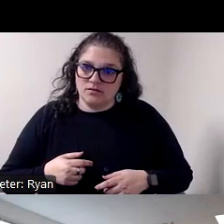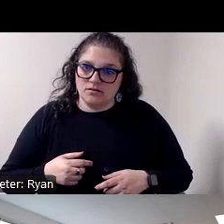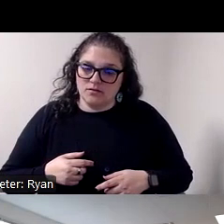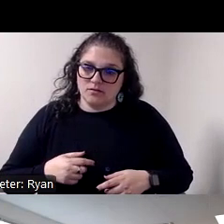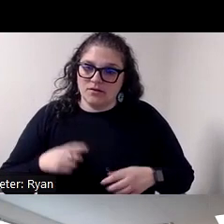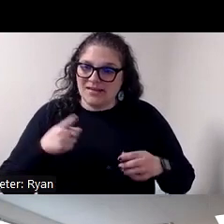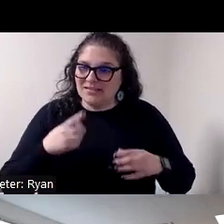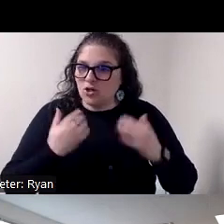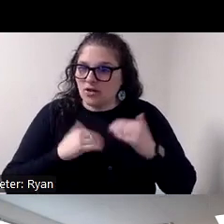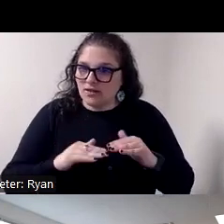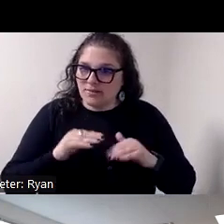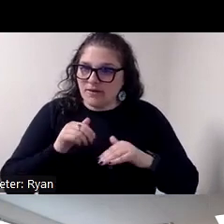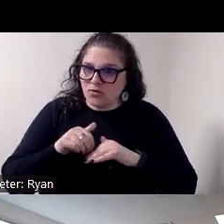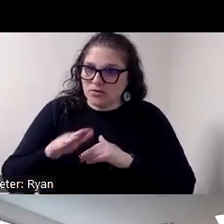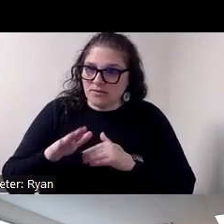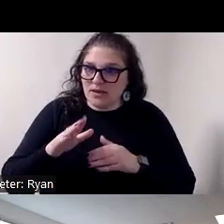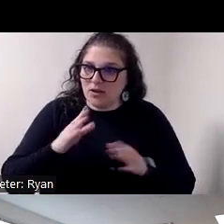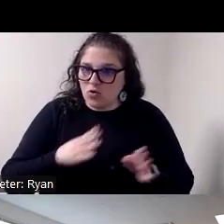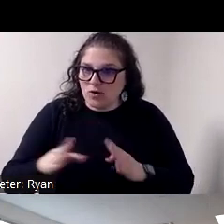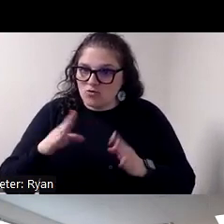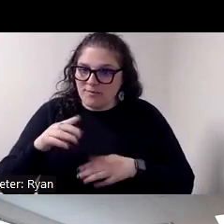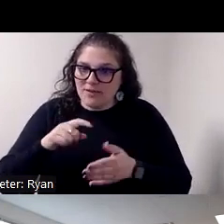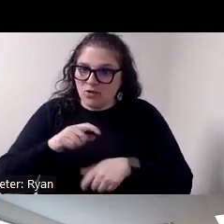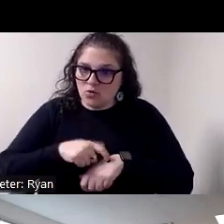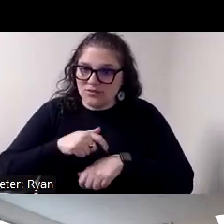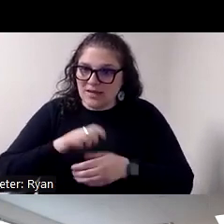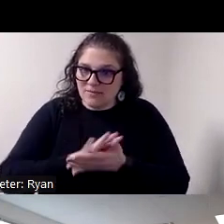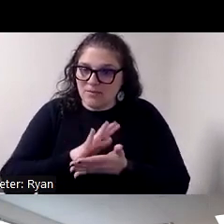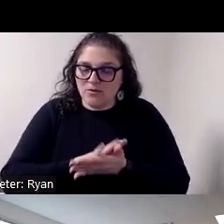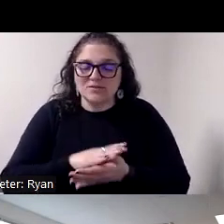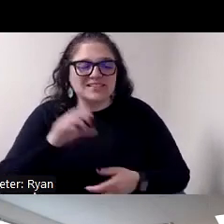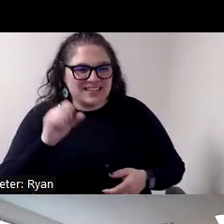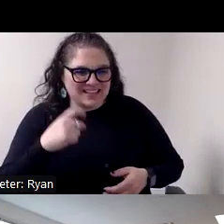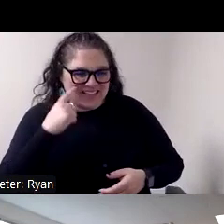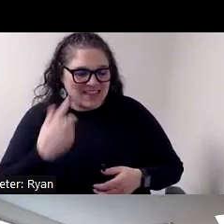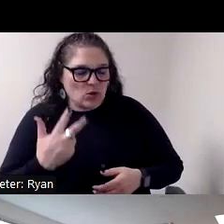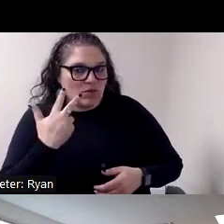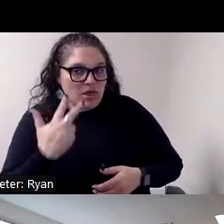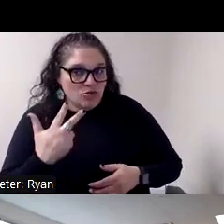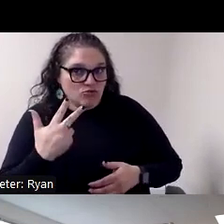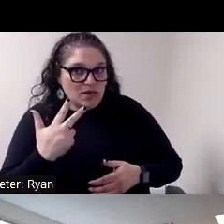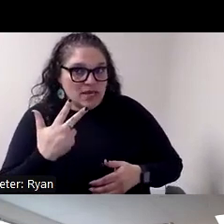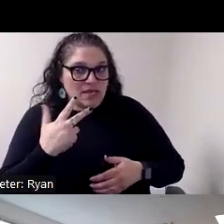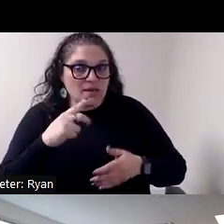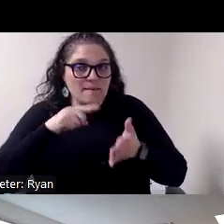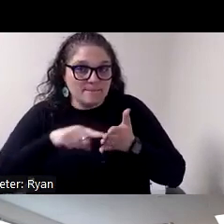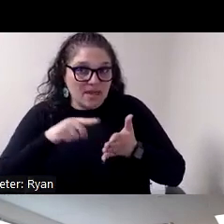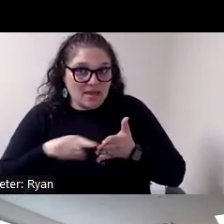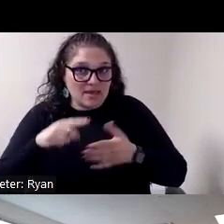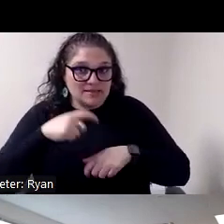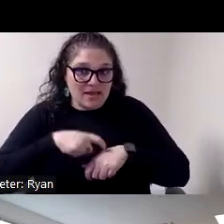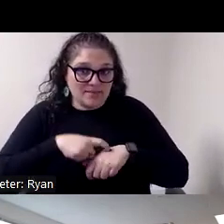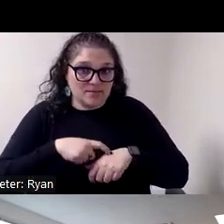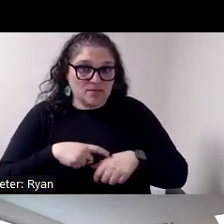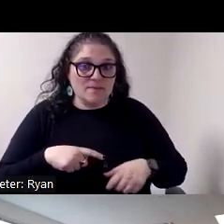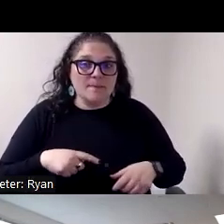a month's worth of time in advance. Yes, I believe you can only go up to 3 pay periods ahead of time. So